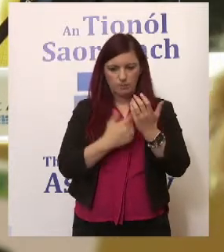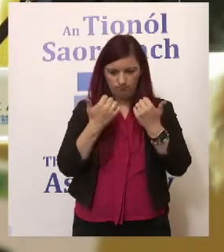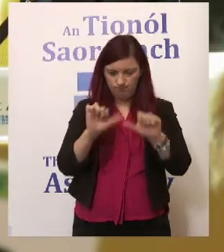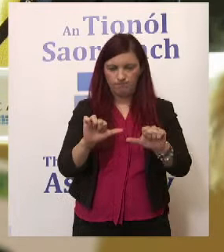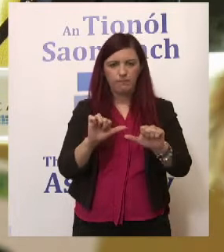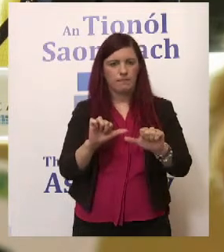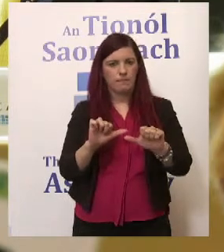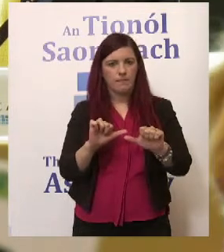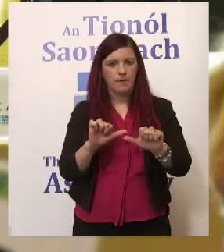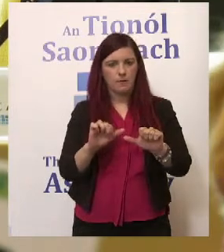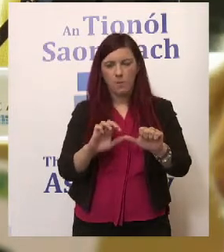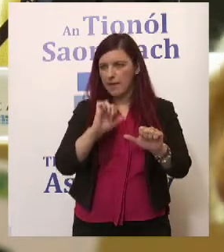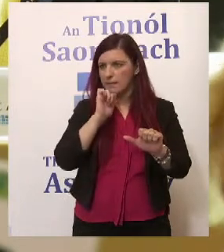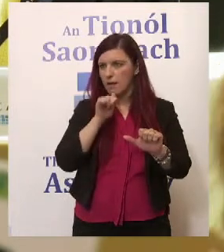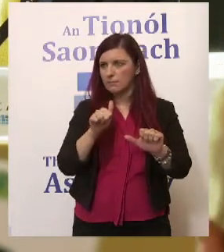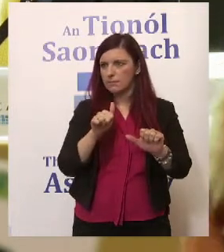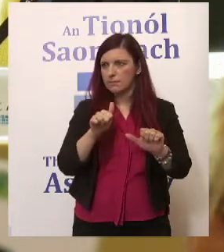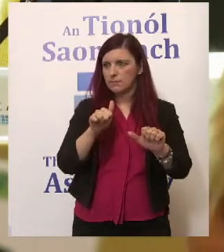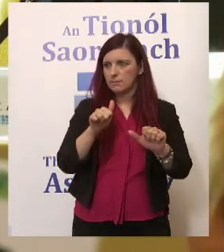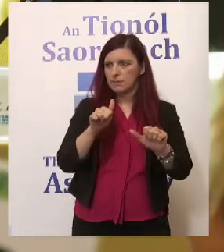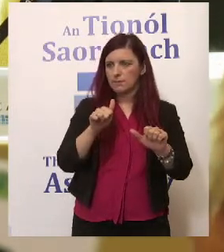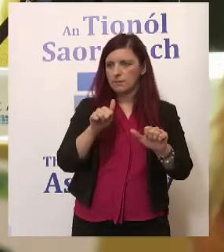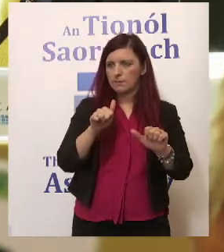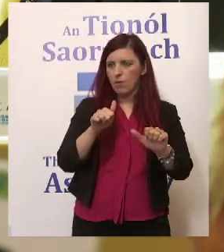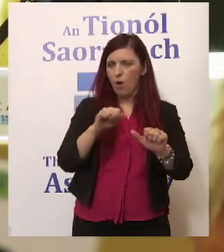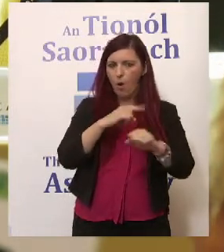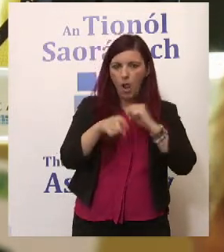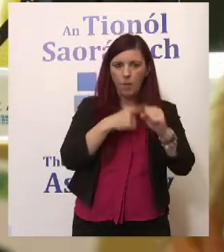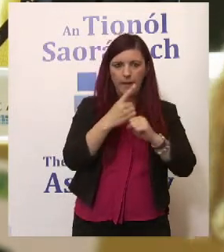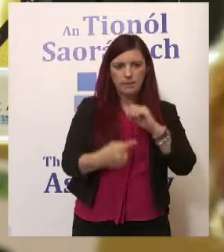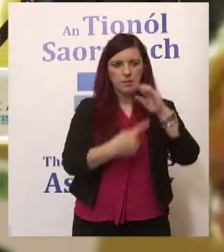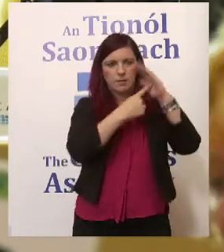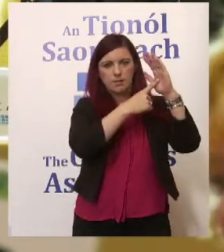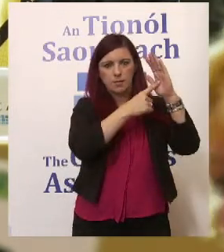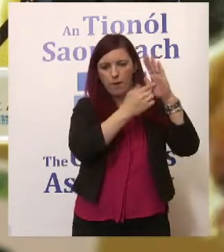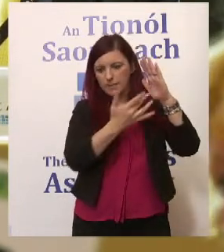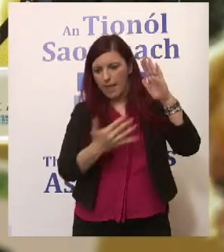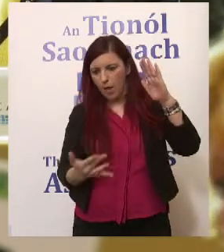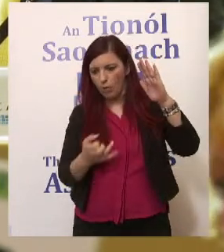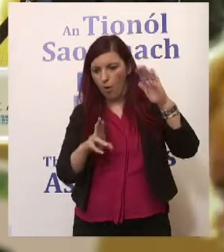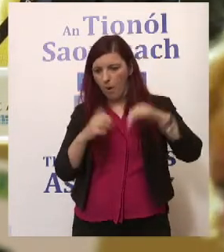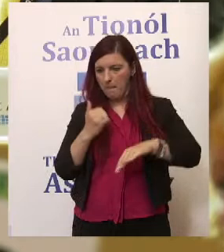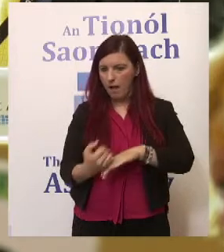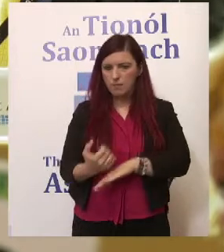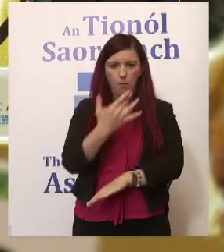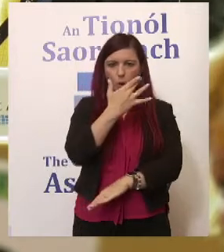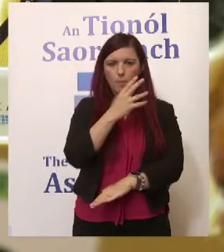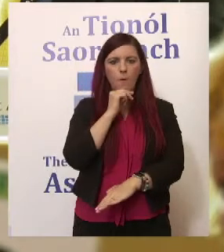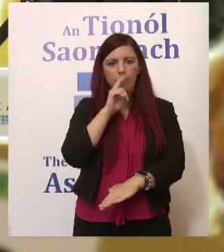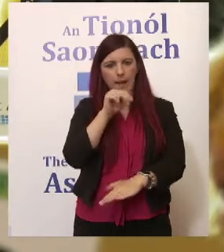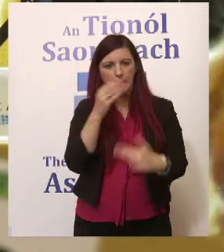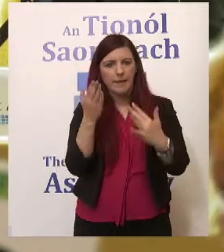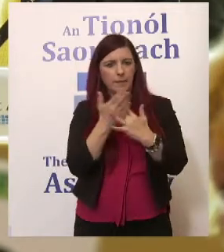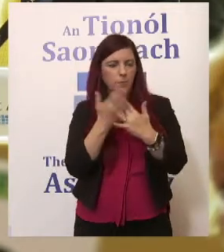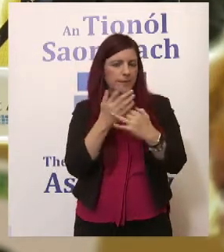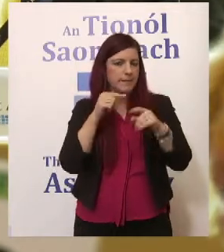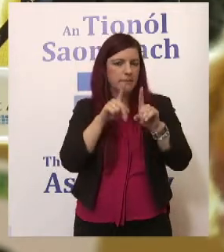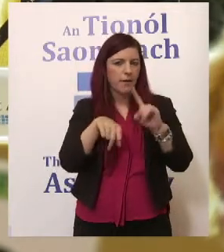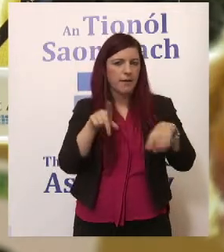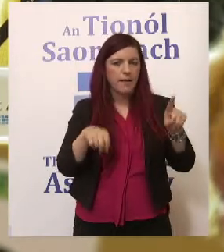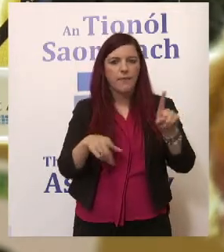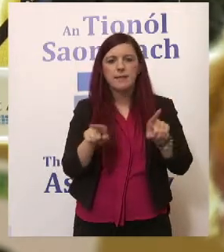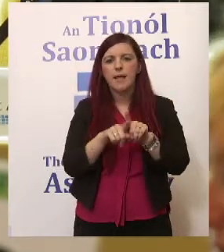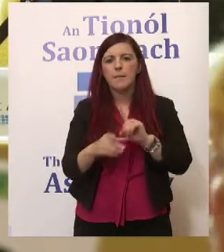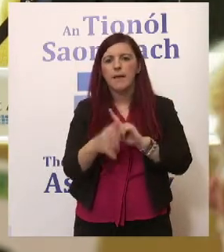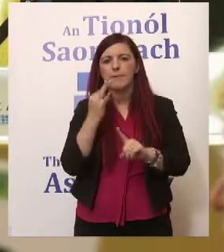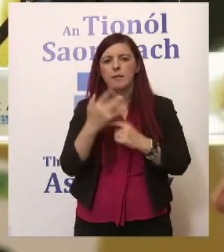not that power must always be devolved, and in certain systems of politics, where there's a lot of decision making at